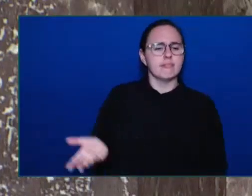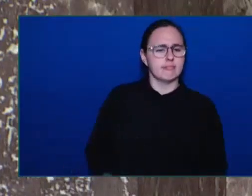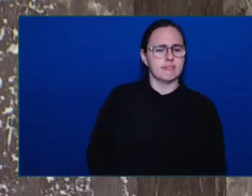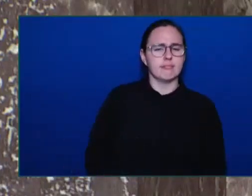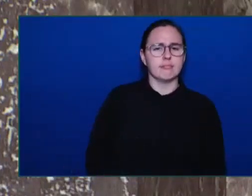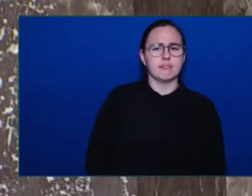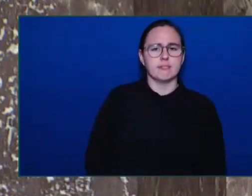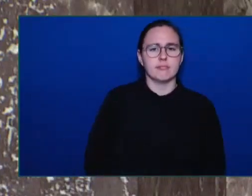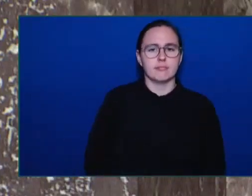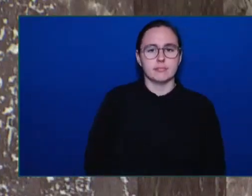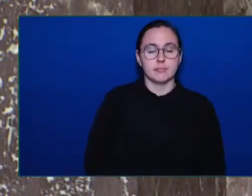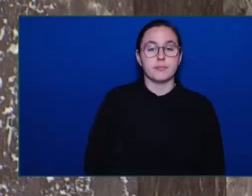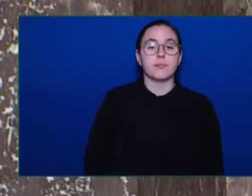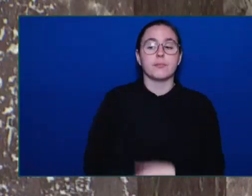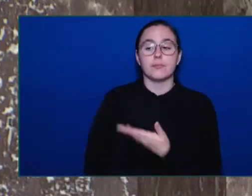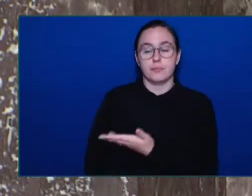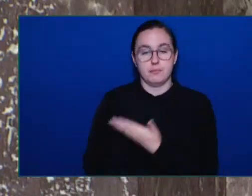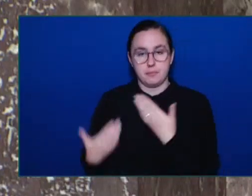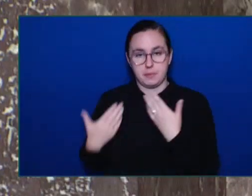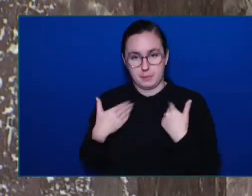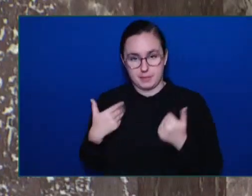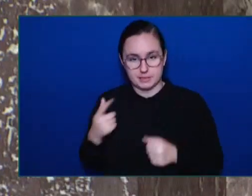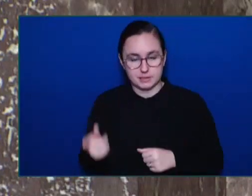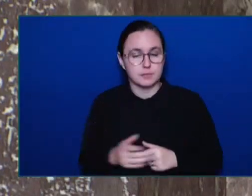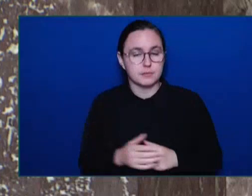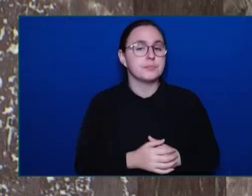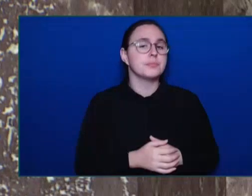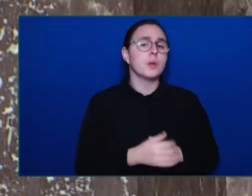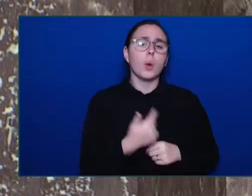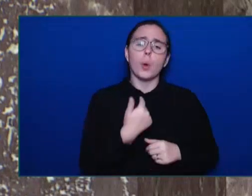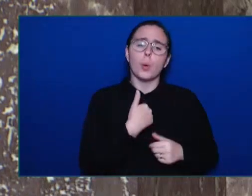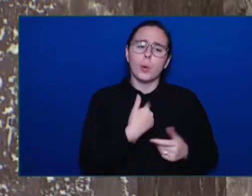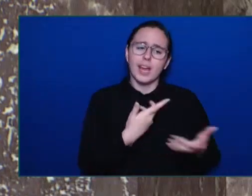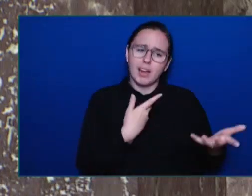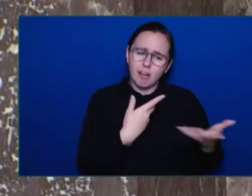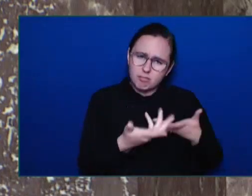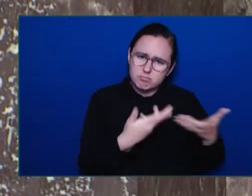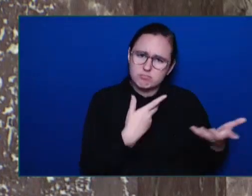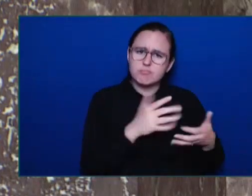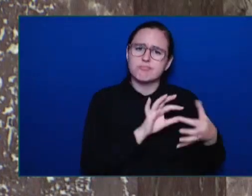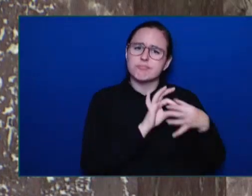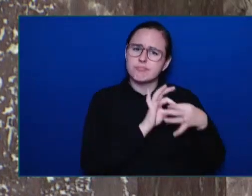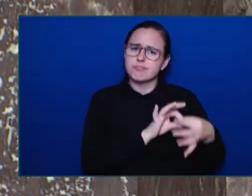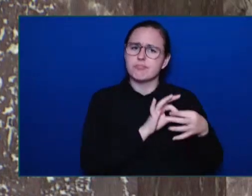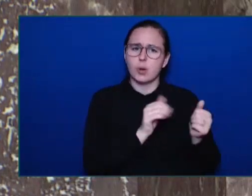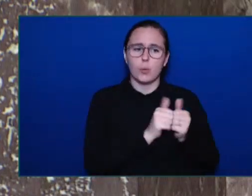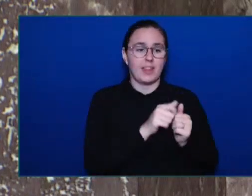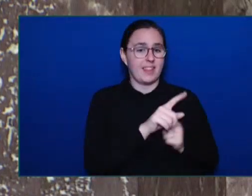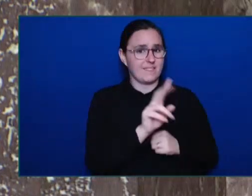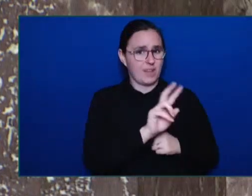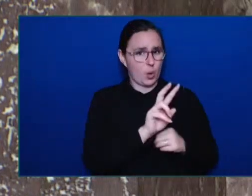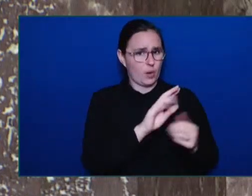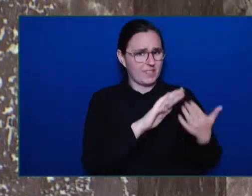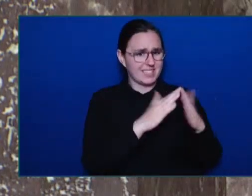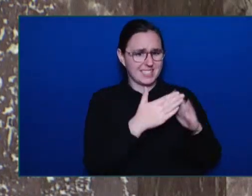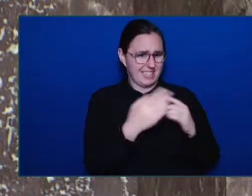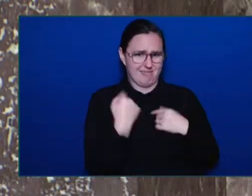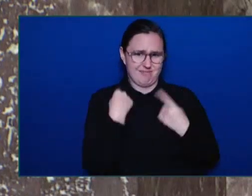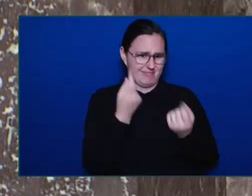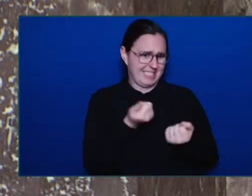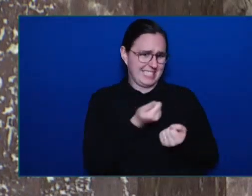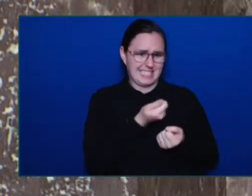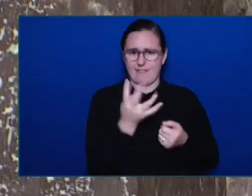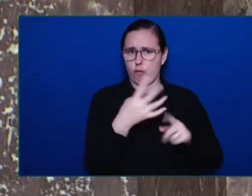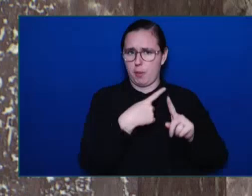City of Vancouver for months now. The Mayor has said it several times that he appreciates the support, the work we're doing to build